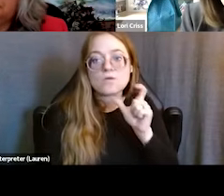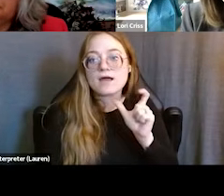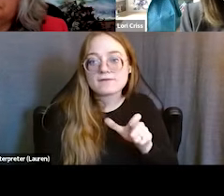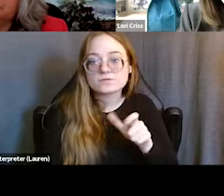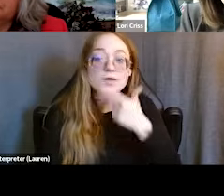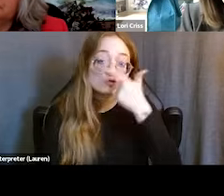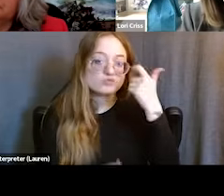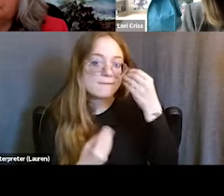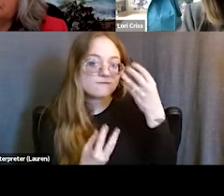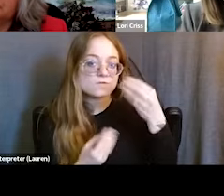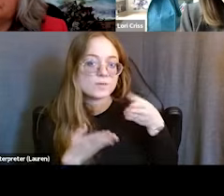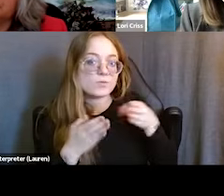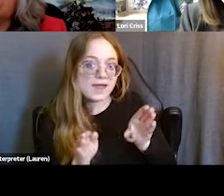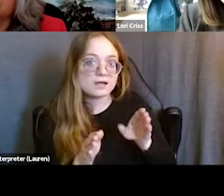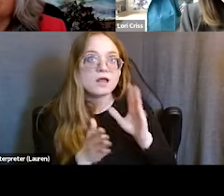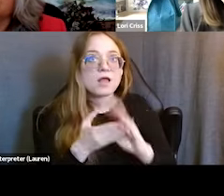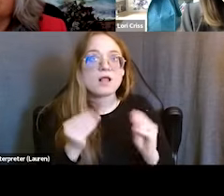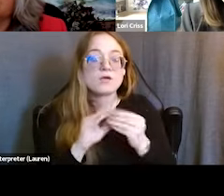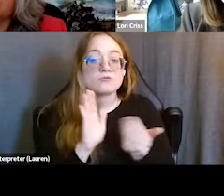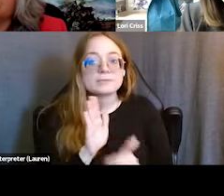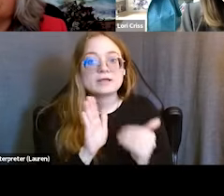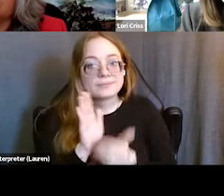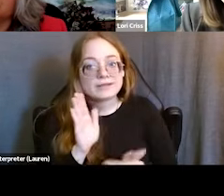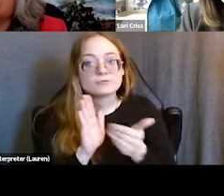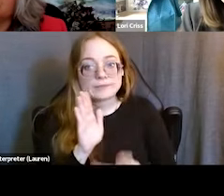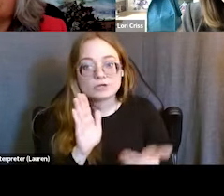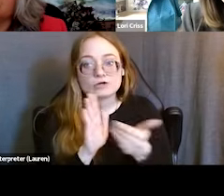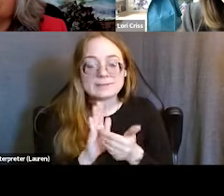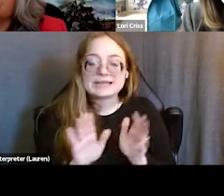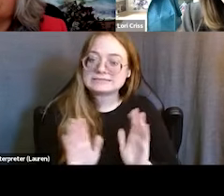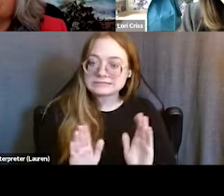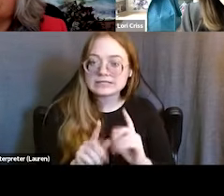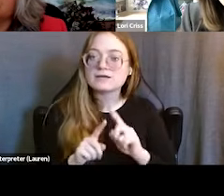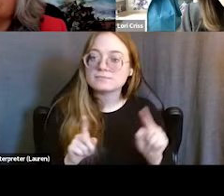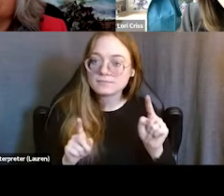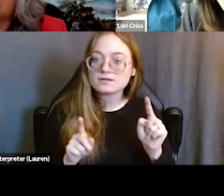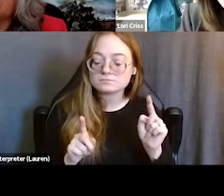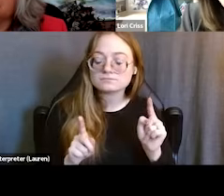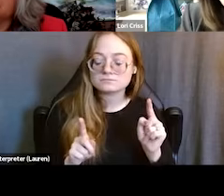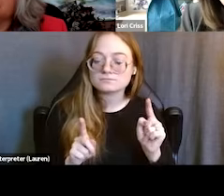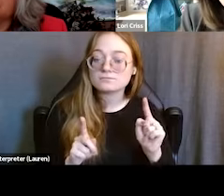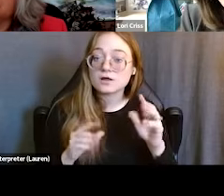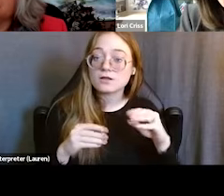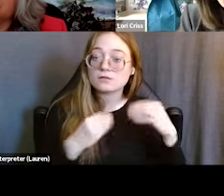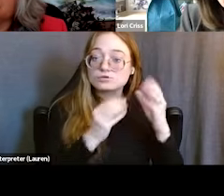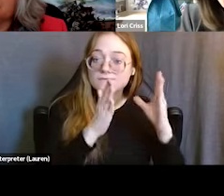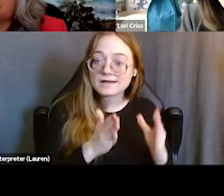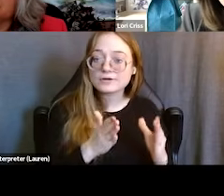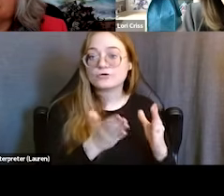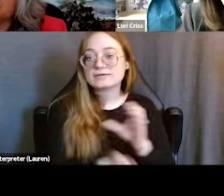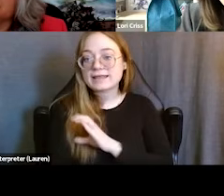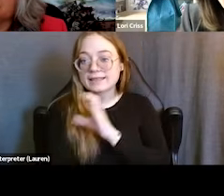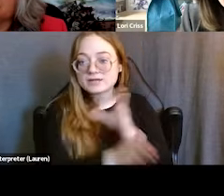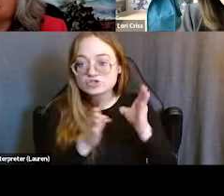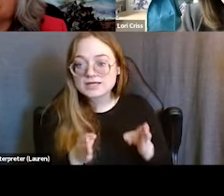trauma-informed way, tell their story over and over and over again. But the providers who are supporting their